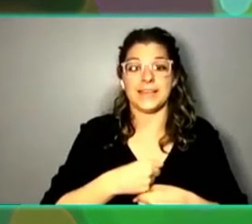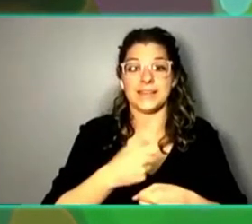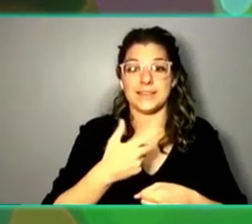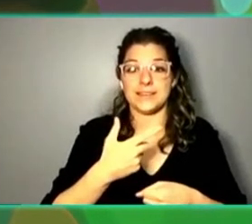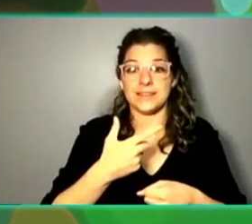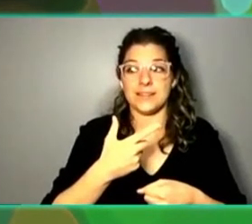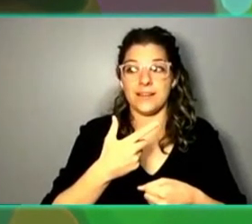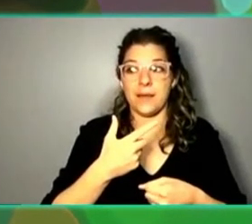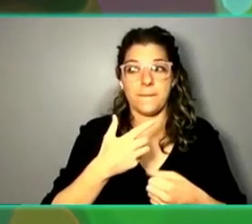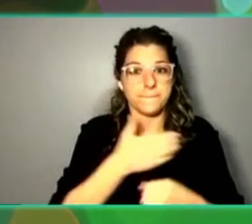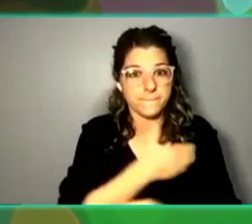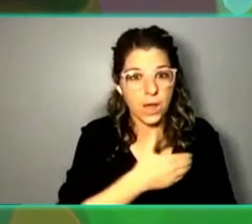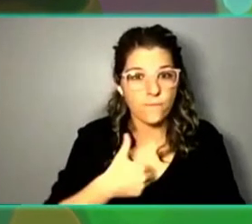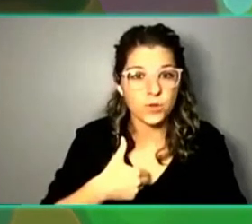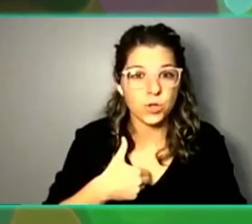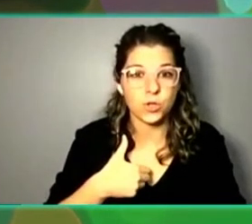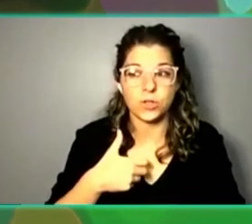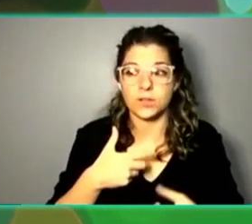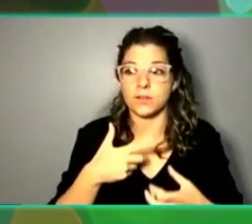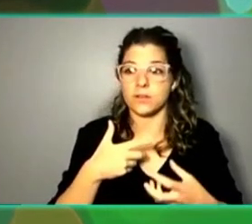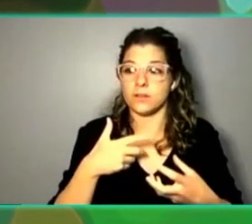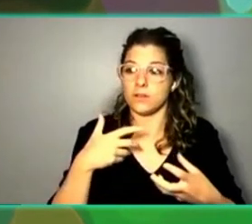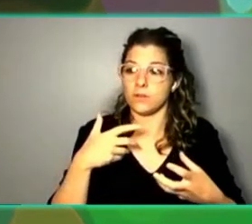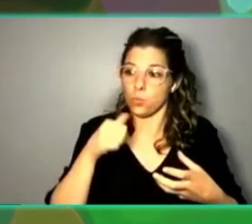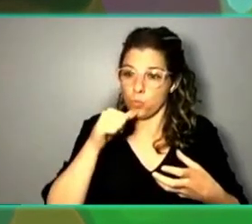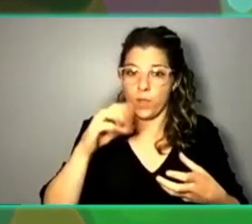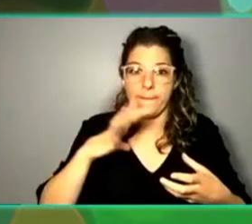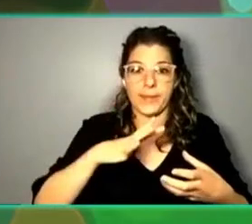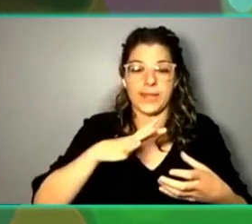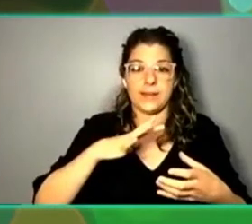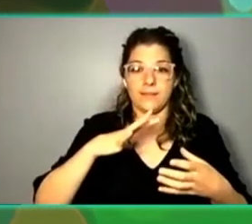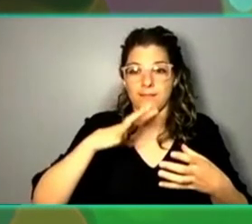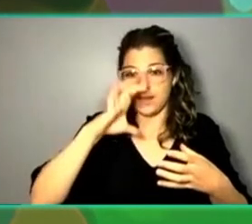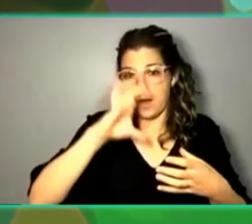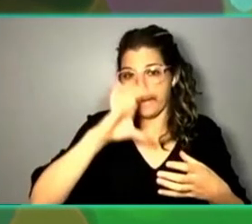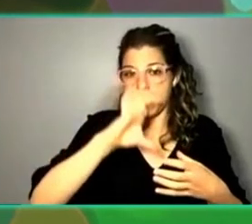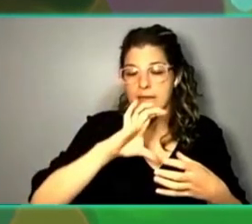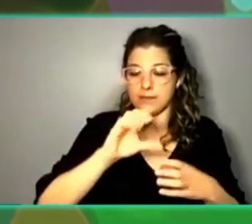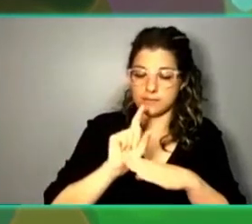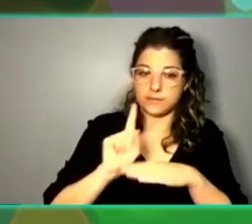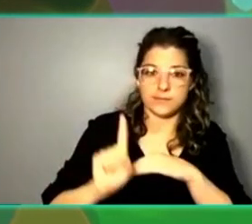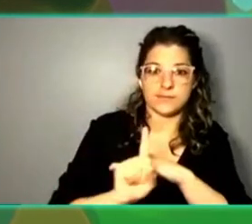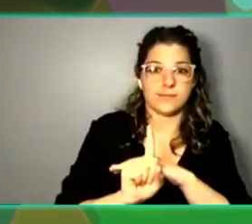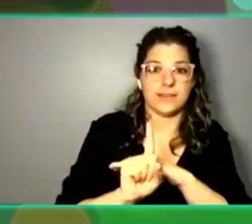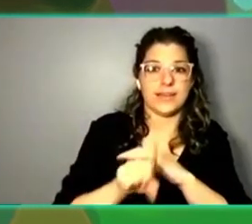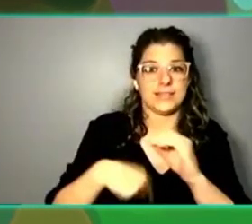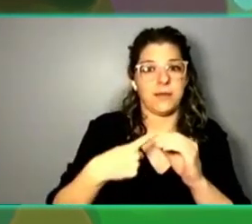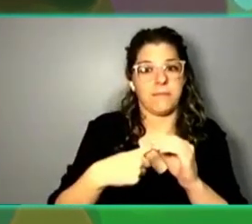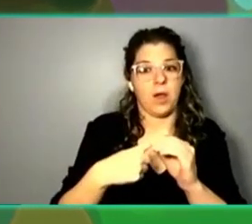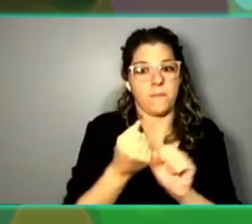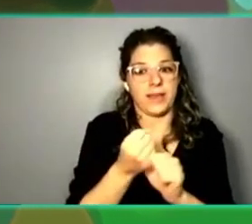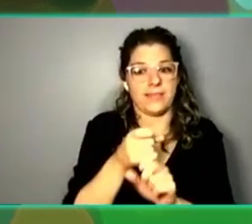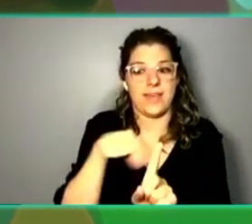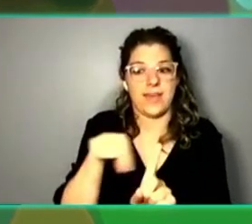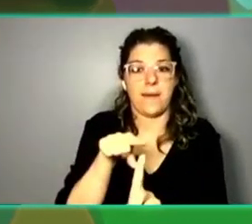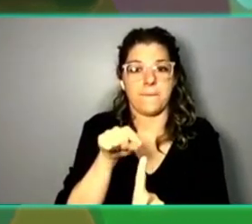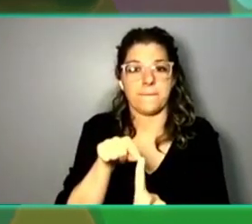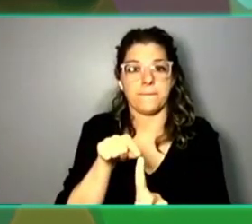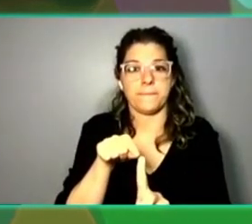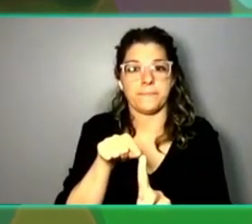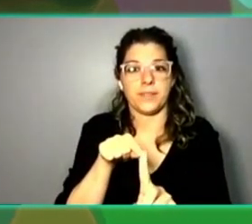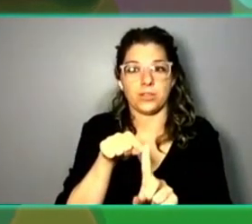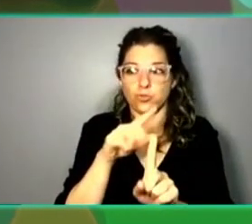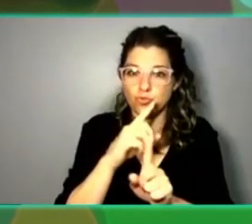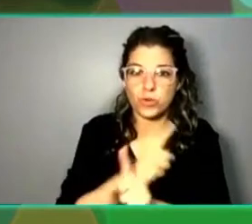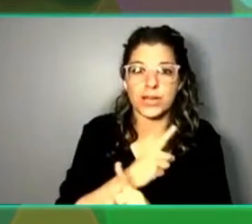a powerful, like putting powerful women in comics, like it's about making them as like regular